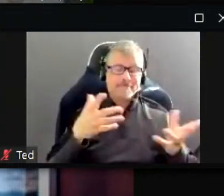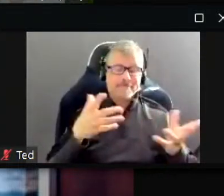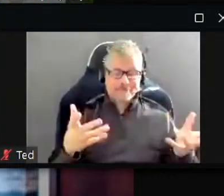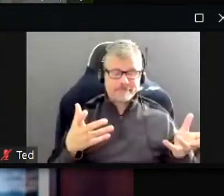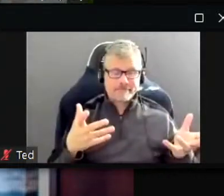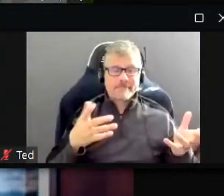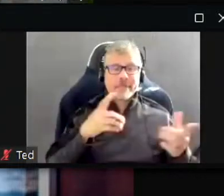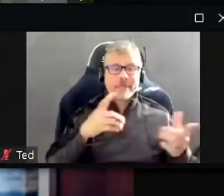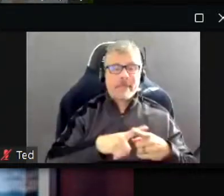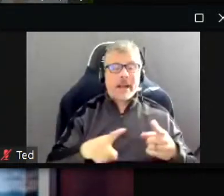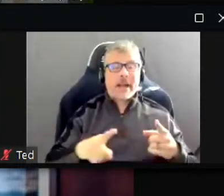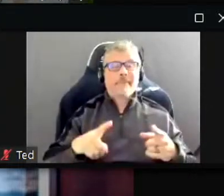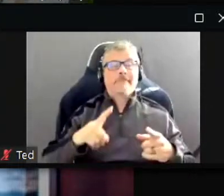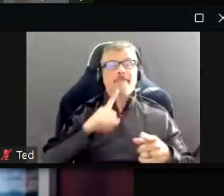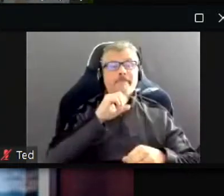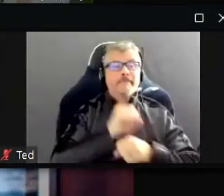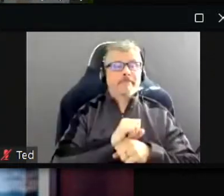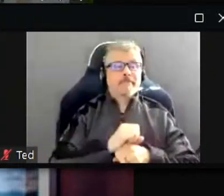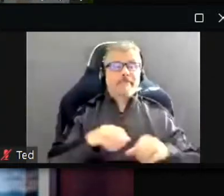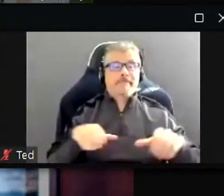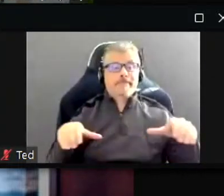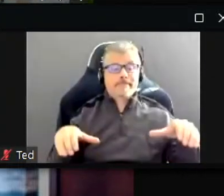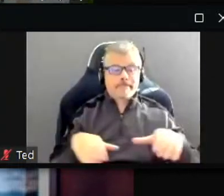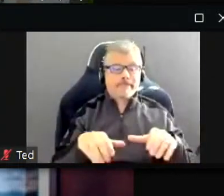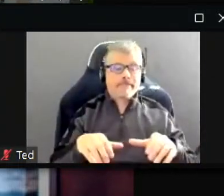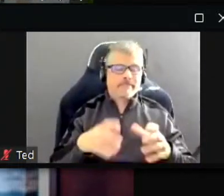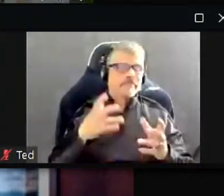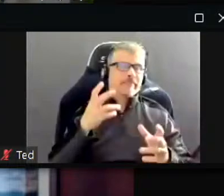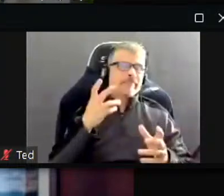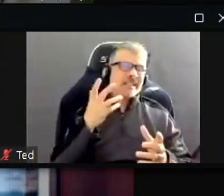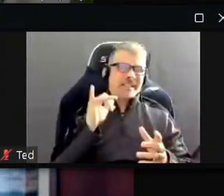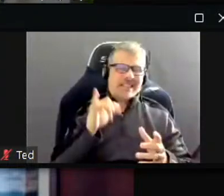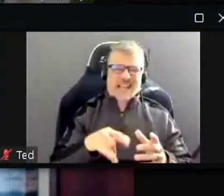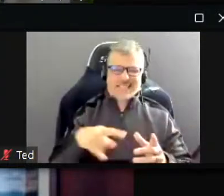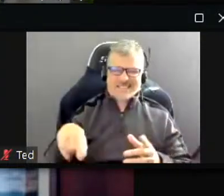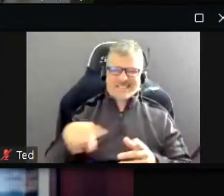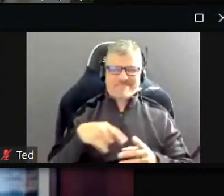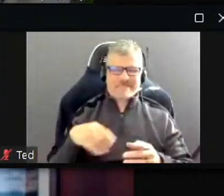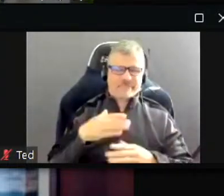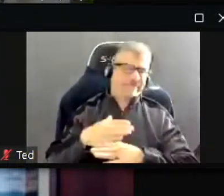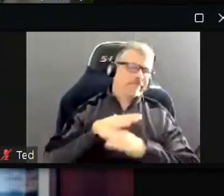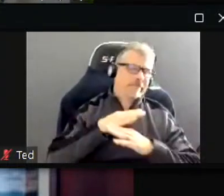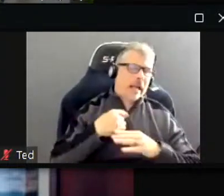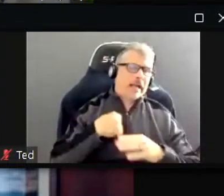comes to practicality, practical, those things get in the way.